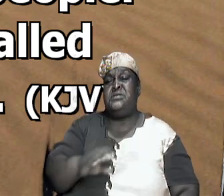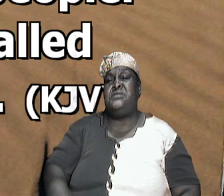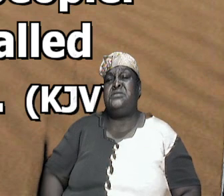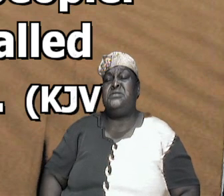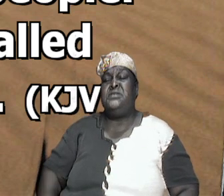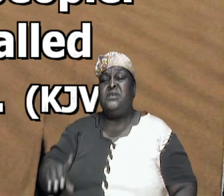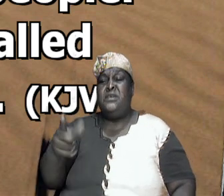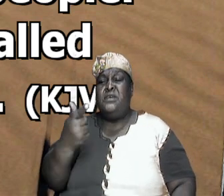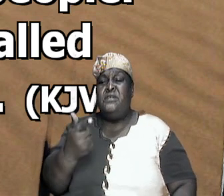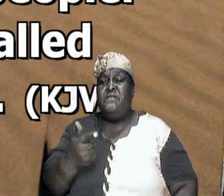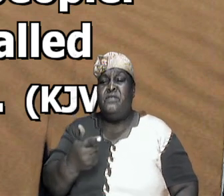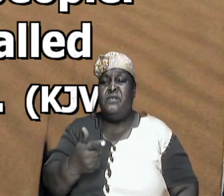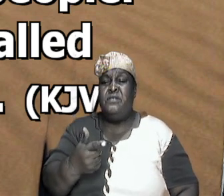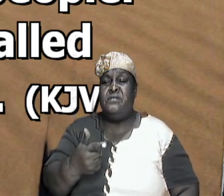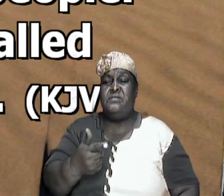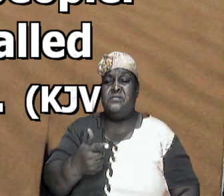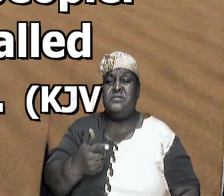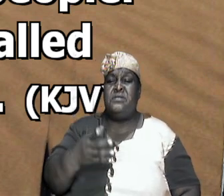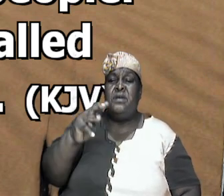at Mark